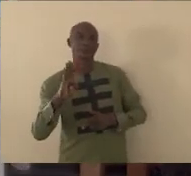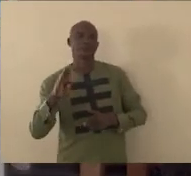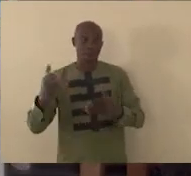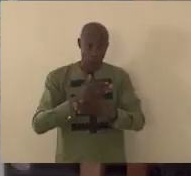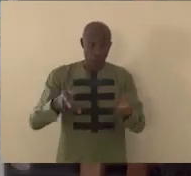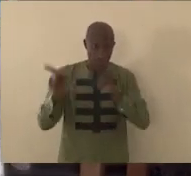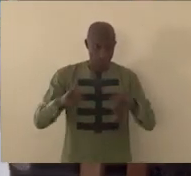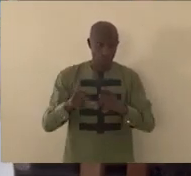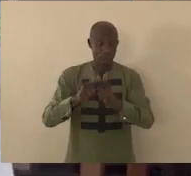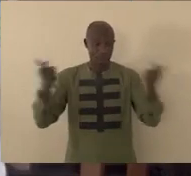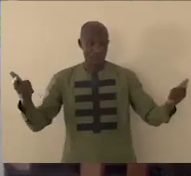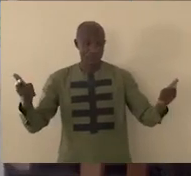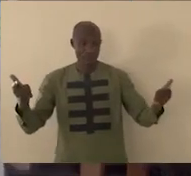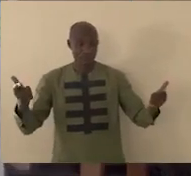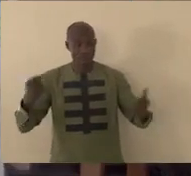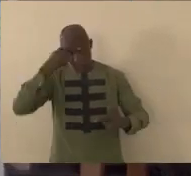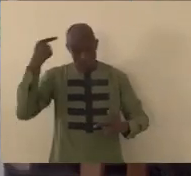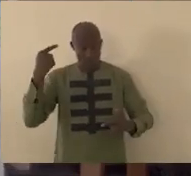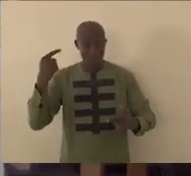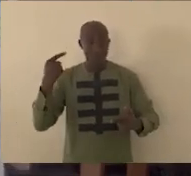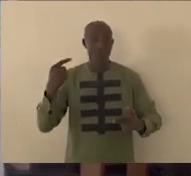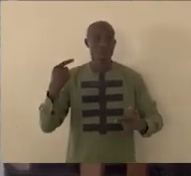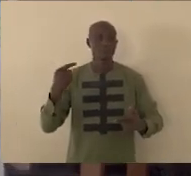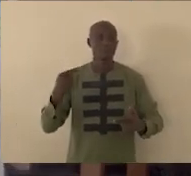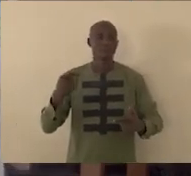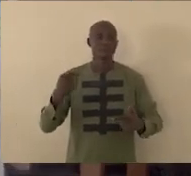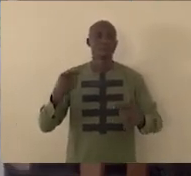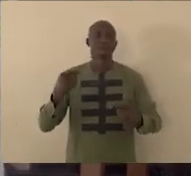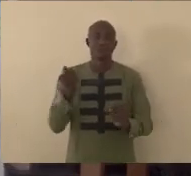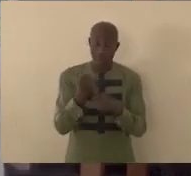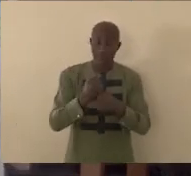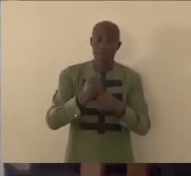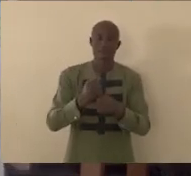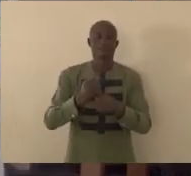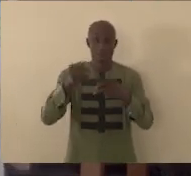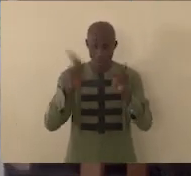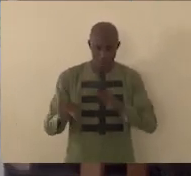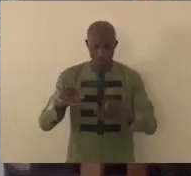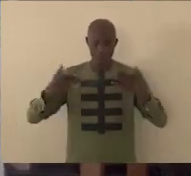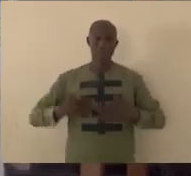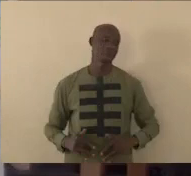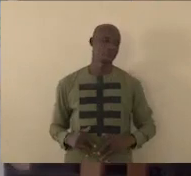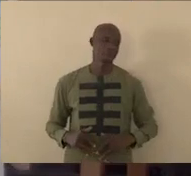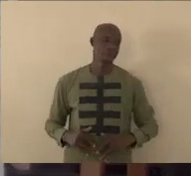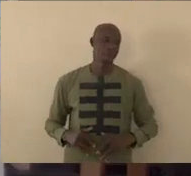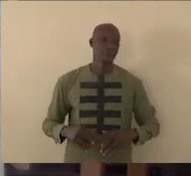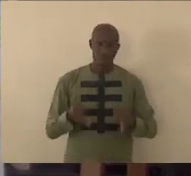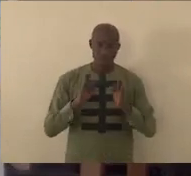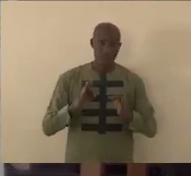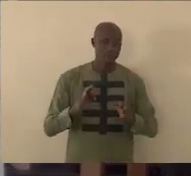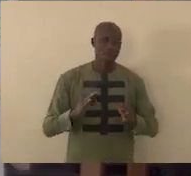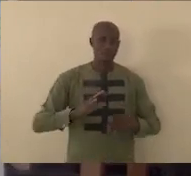greater. Discontent may easily grow if luxury